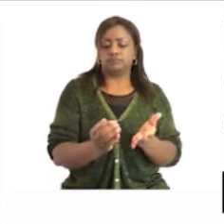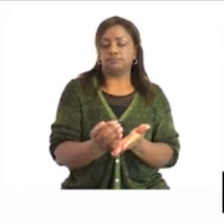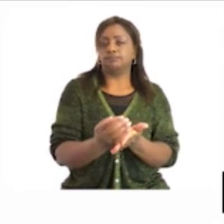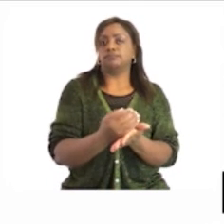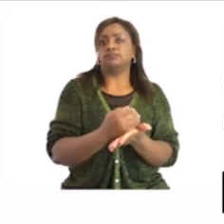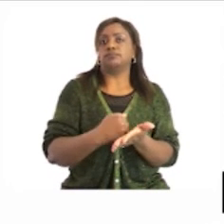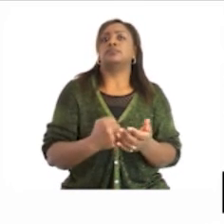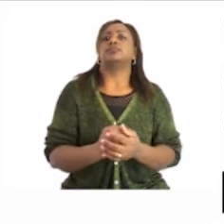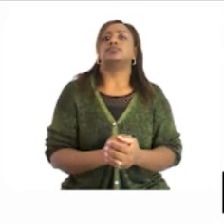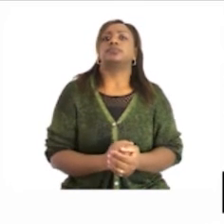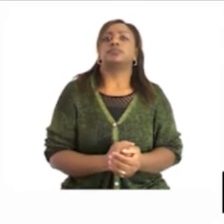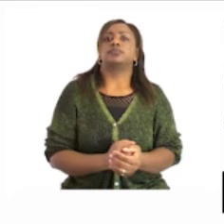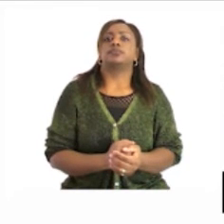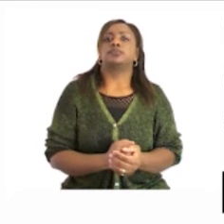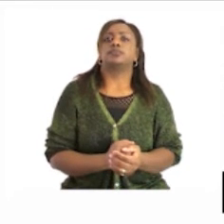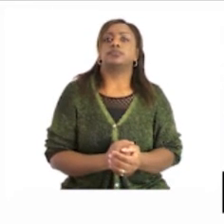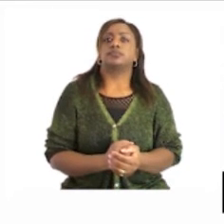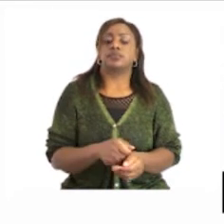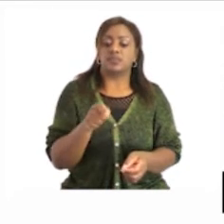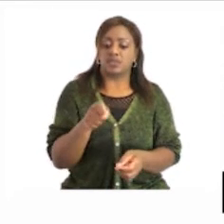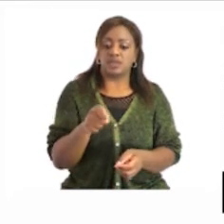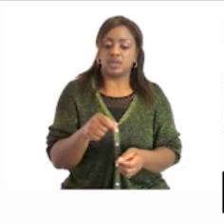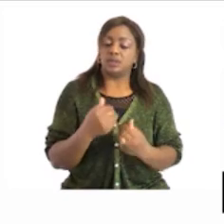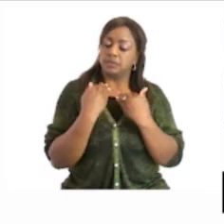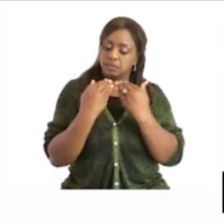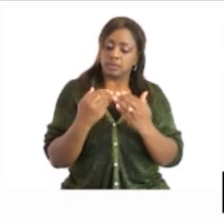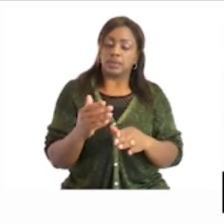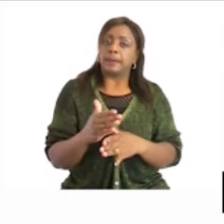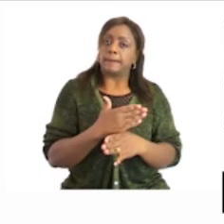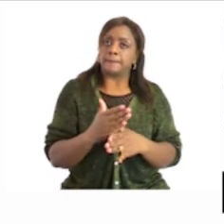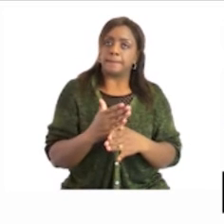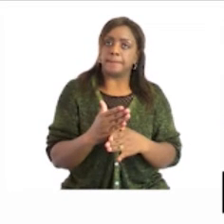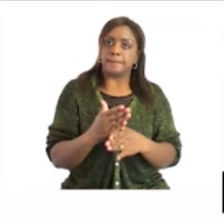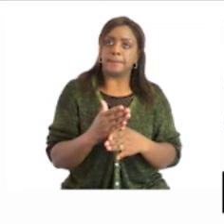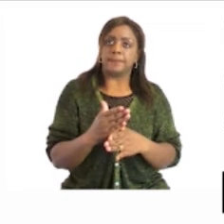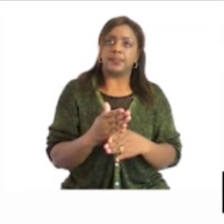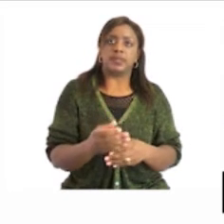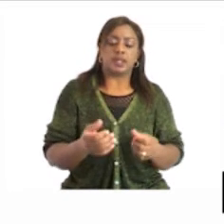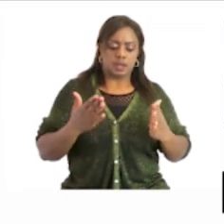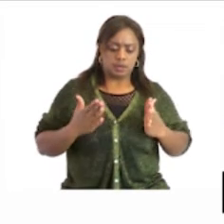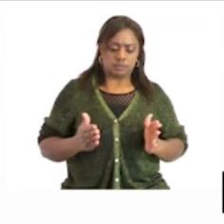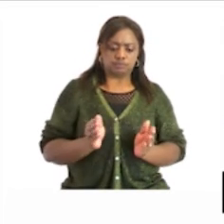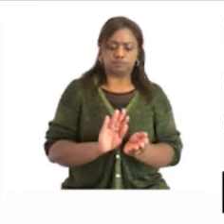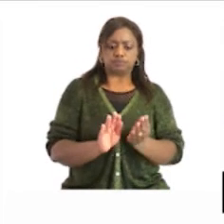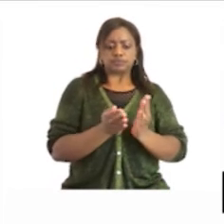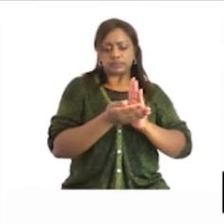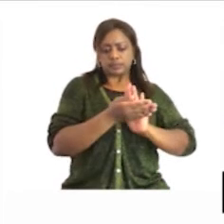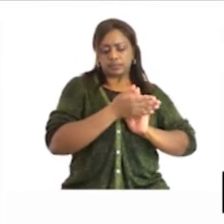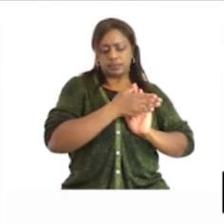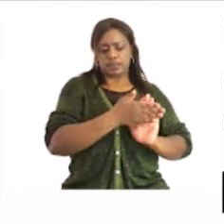fats. Okay, so fats is actually very important. It is our body's reserve tank of energy and it protects